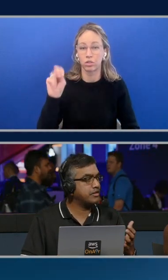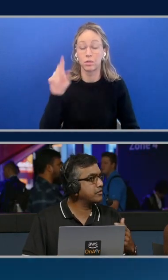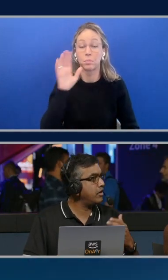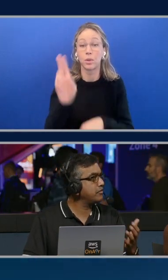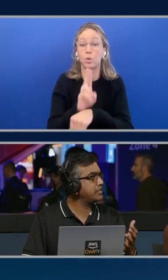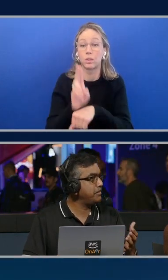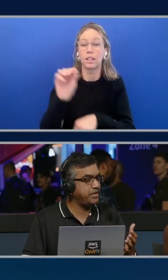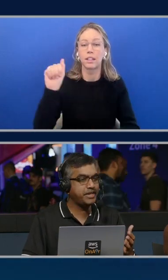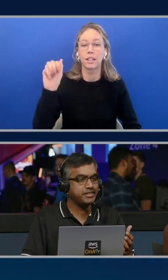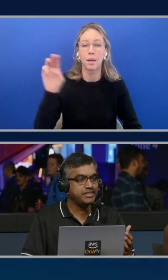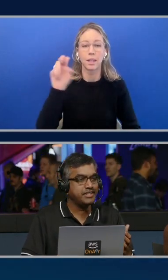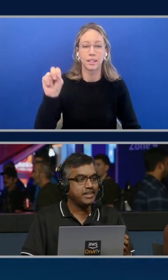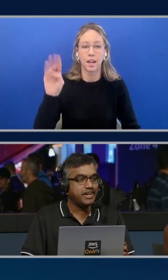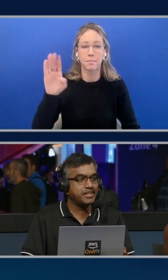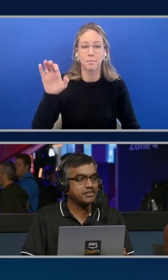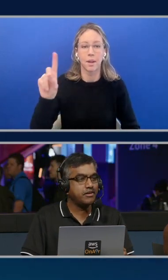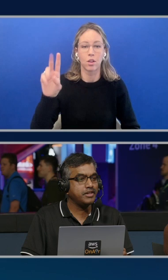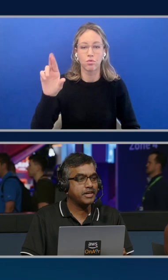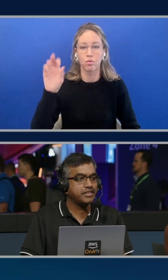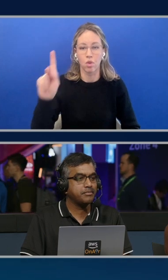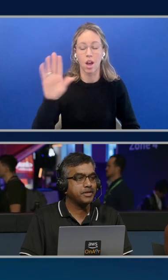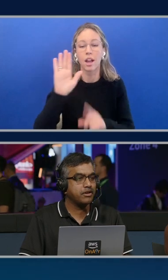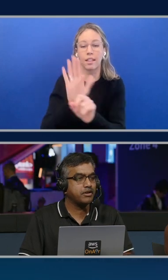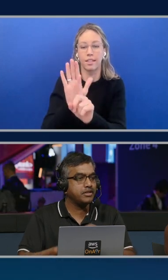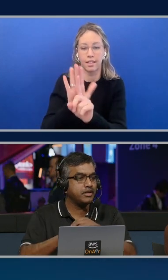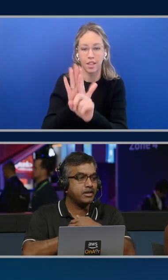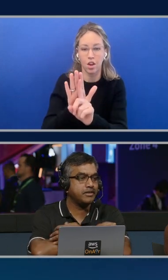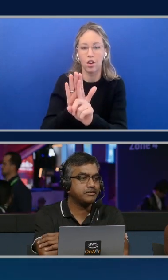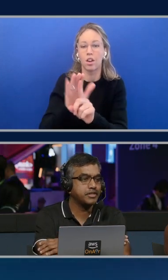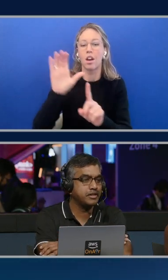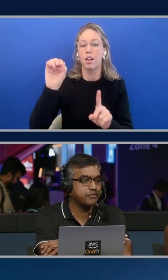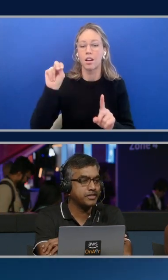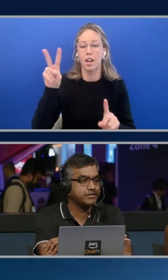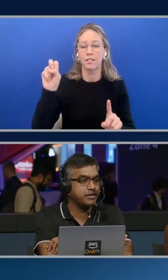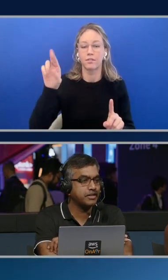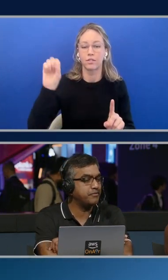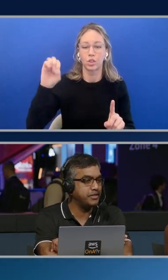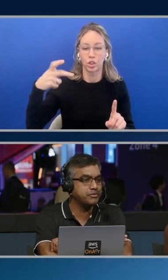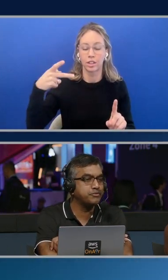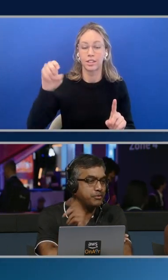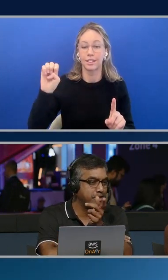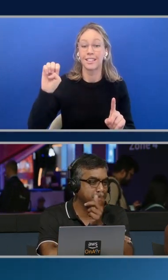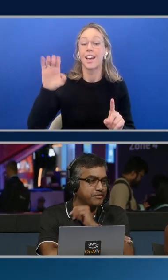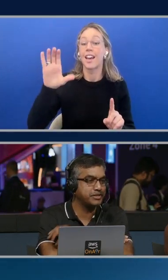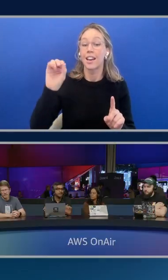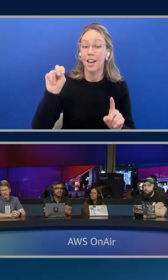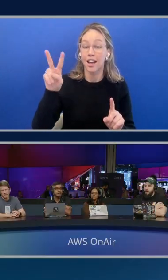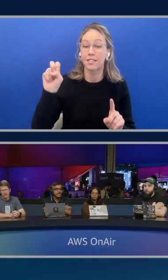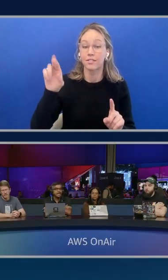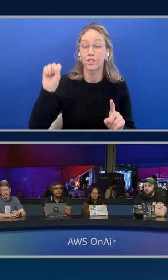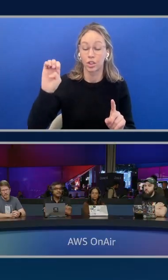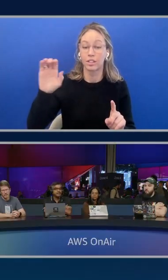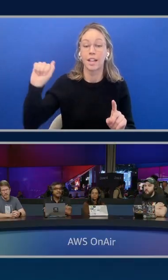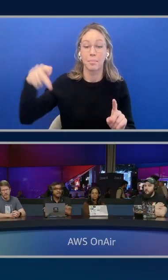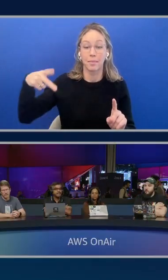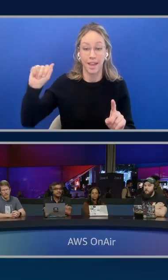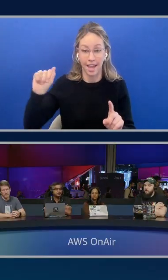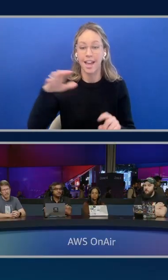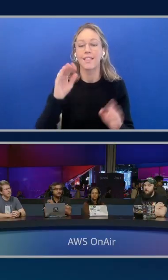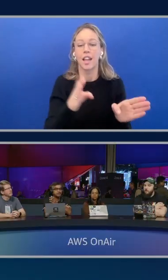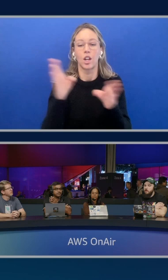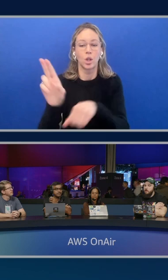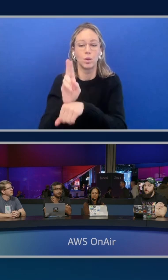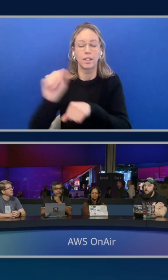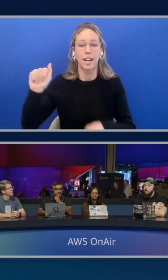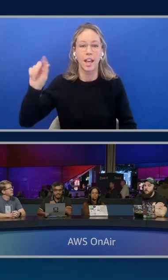Amazon Bedrock's Converse API. Okay. And then calling Anthropic Claude 3.5 Sonnet V1, I think V1. Yep. And then it's